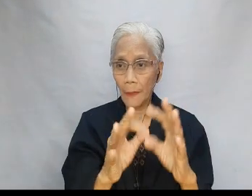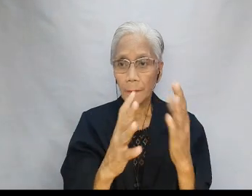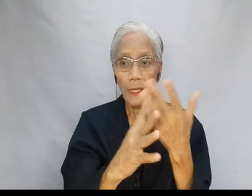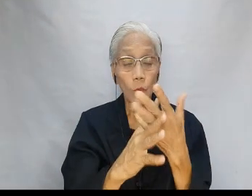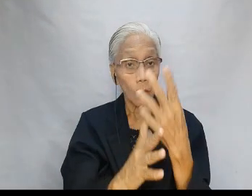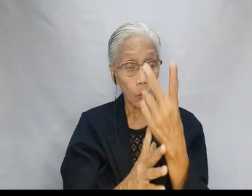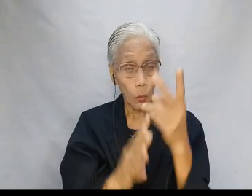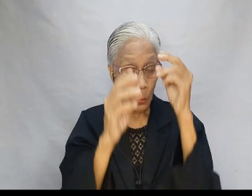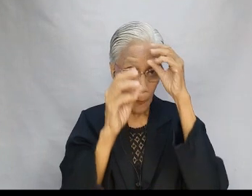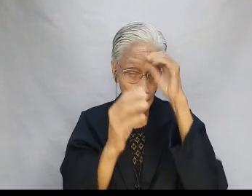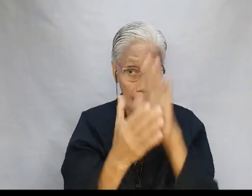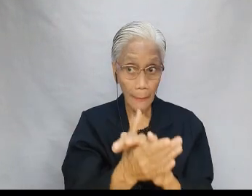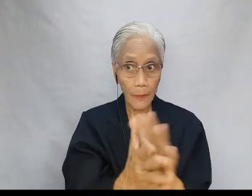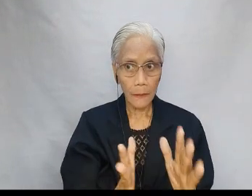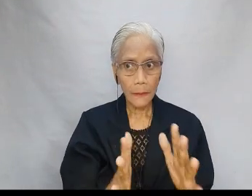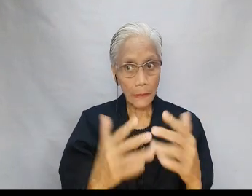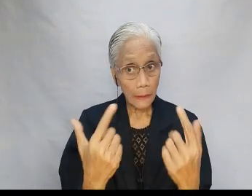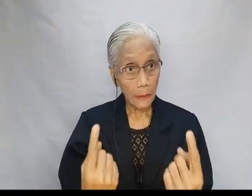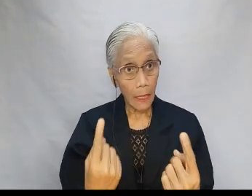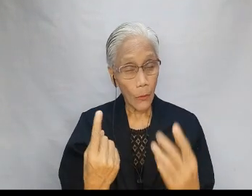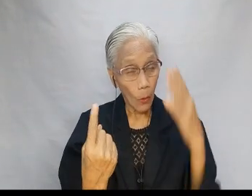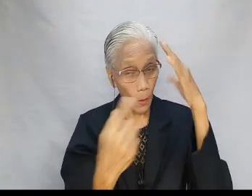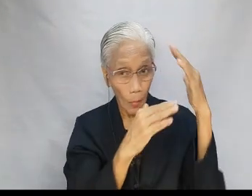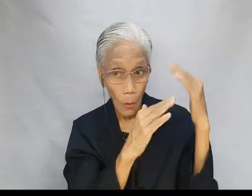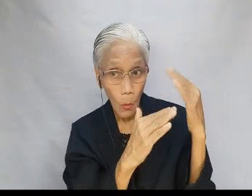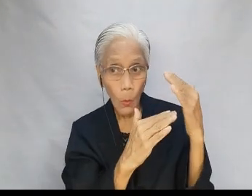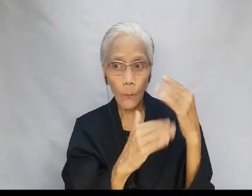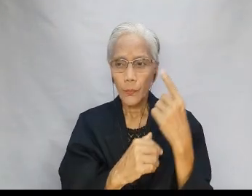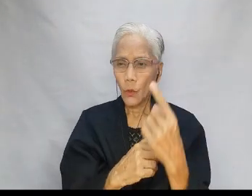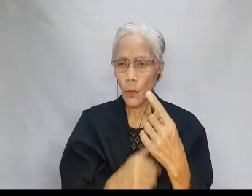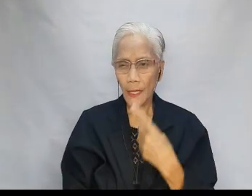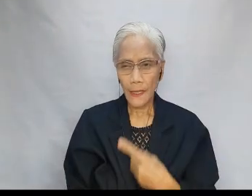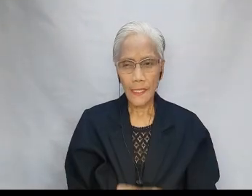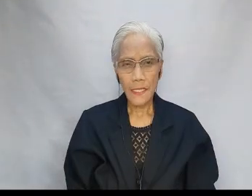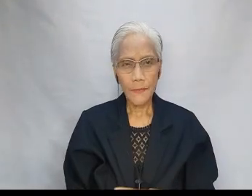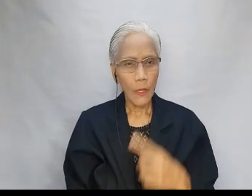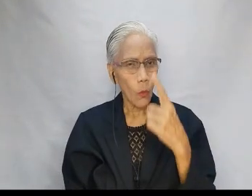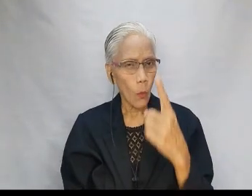believers, now one in hope, one in desire,